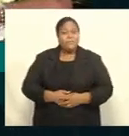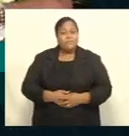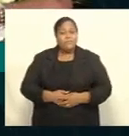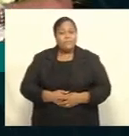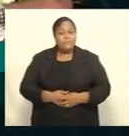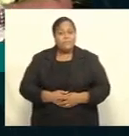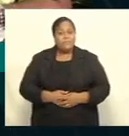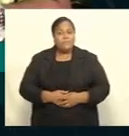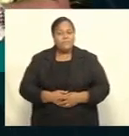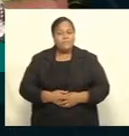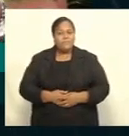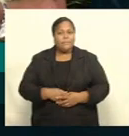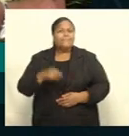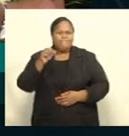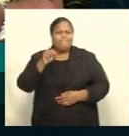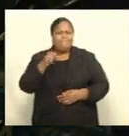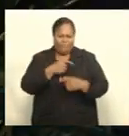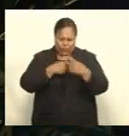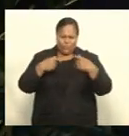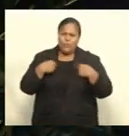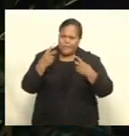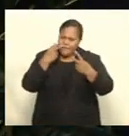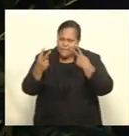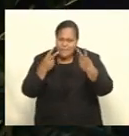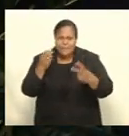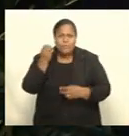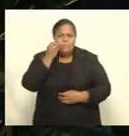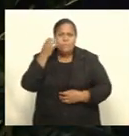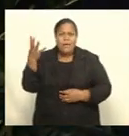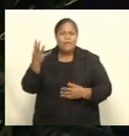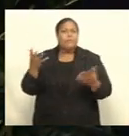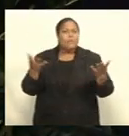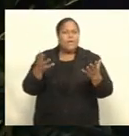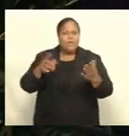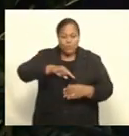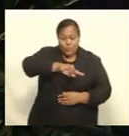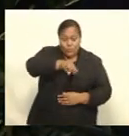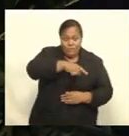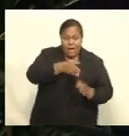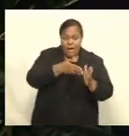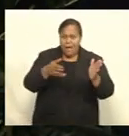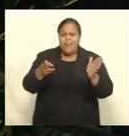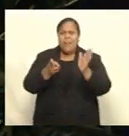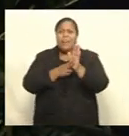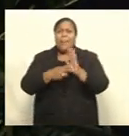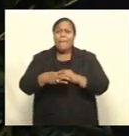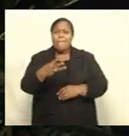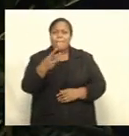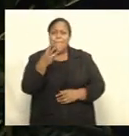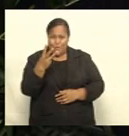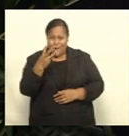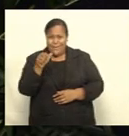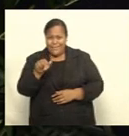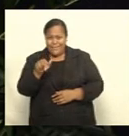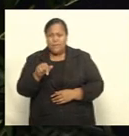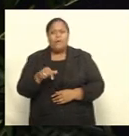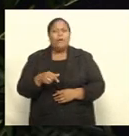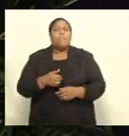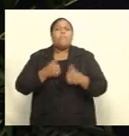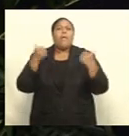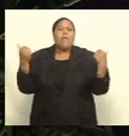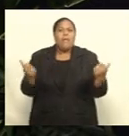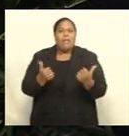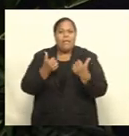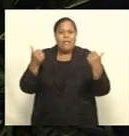Edwin, FBC News today visited the supermarkets in Suva and Nambua and noticed that a massive number of Fijians were doing